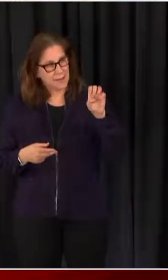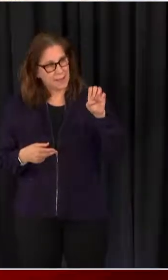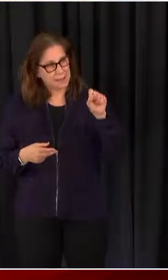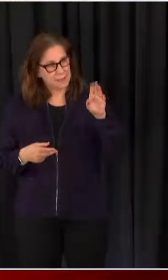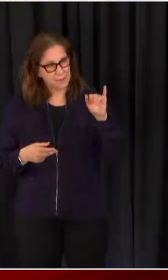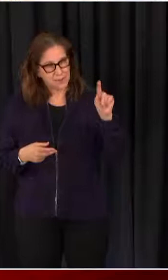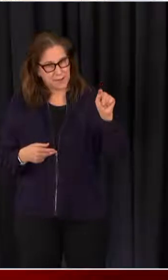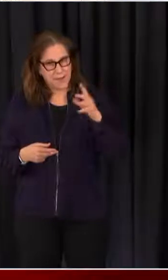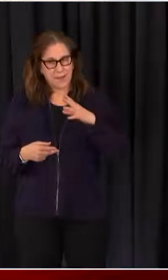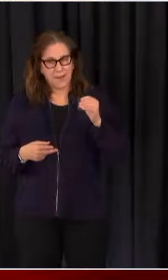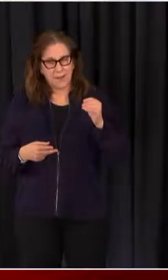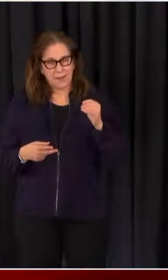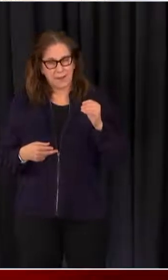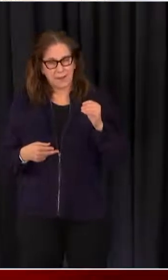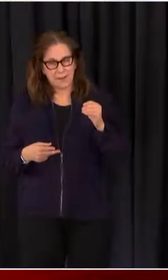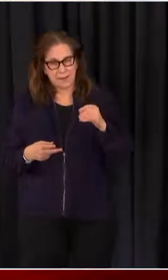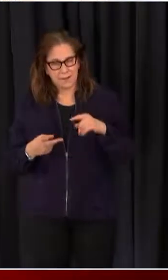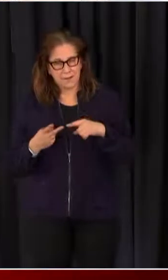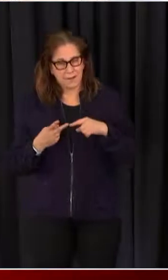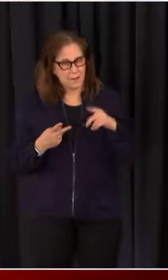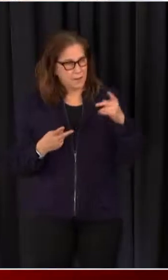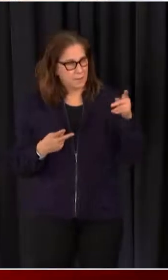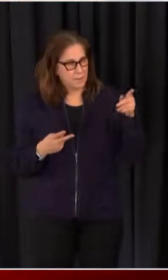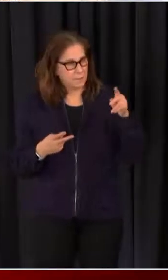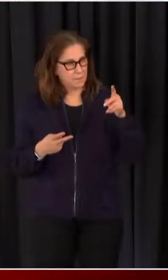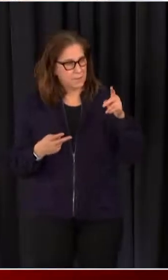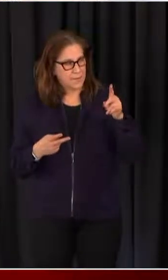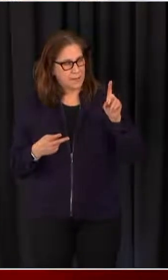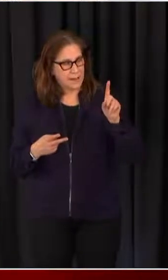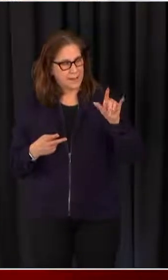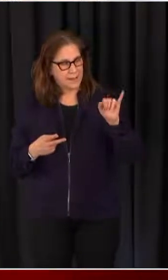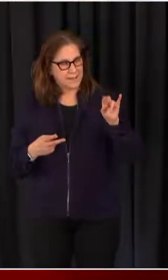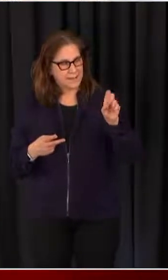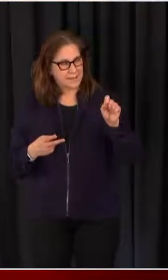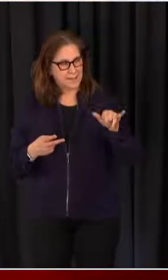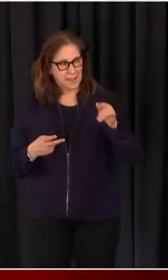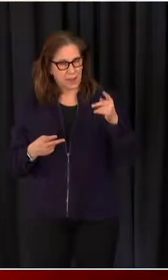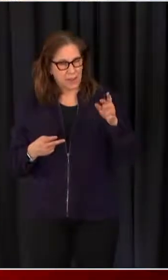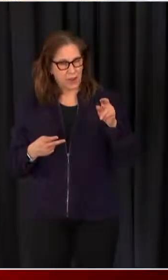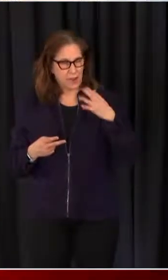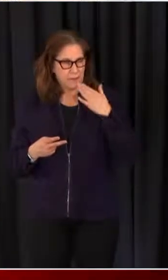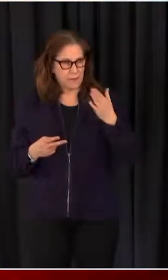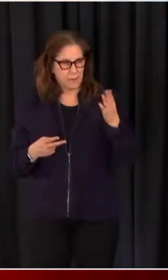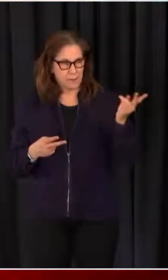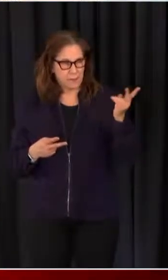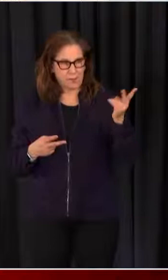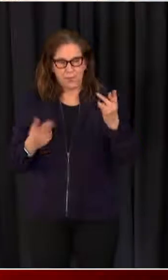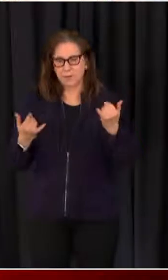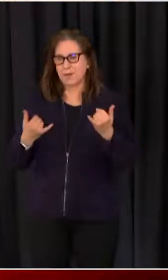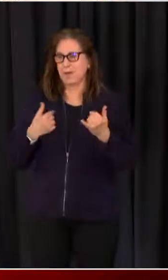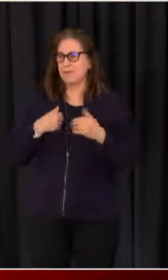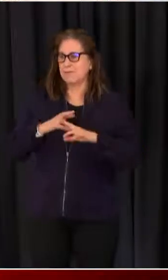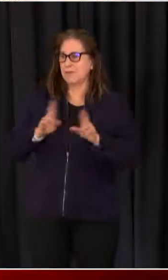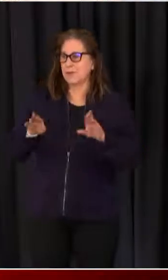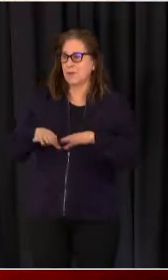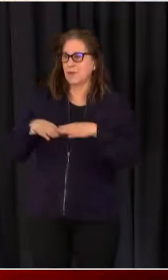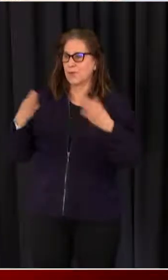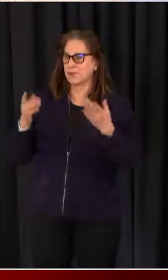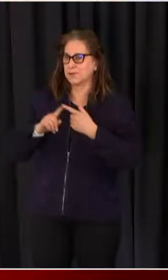our CTO Parker. So thank you for your hard work. So with that, we'll take questions. Yes,